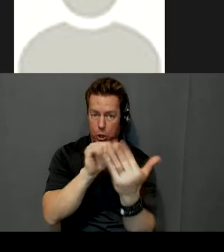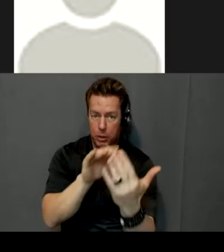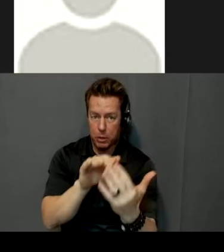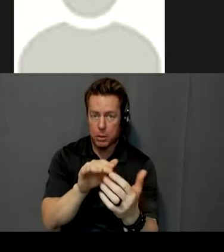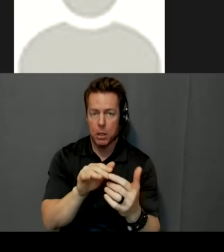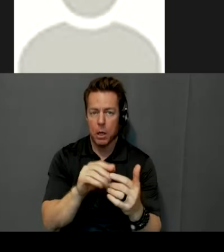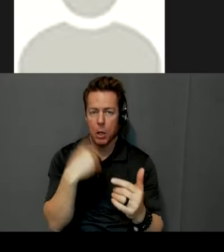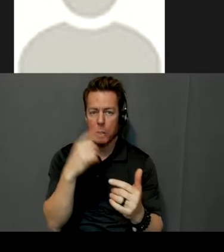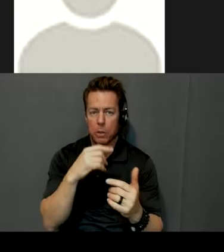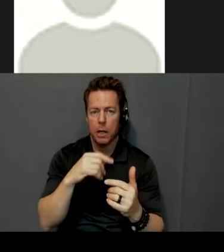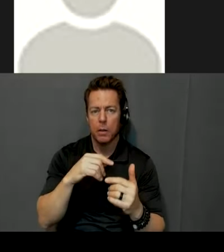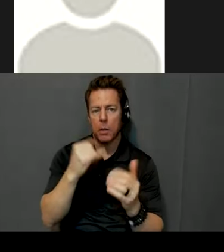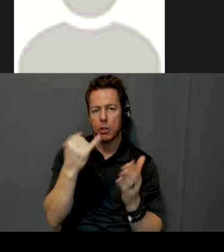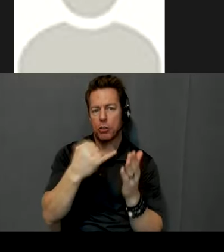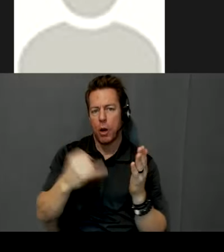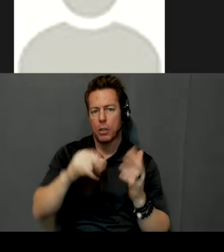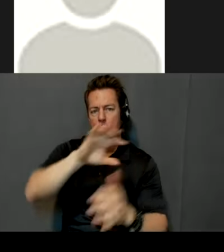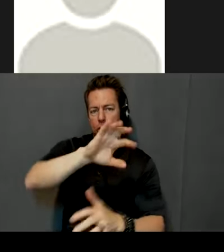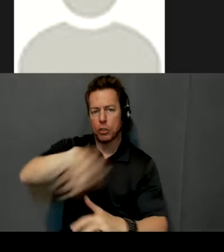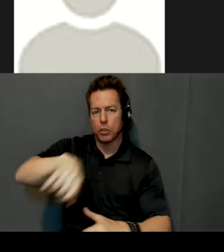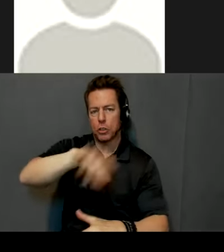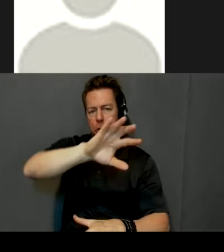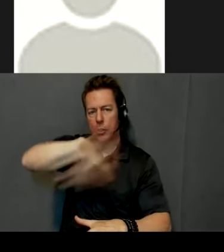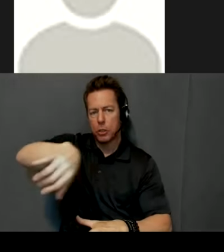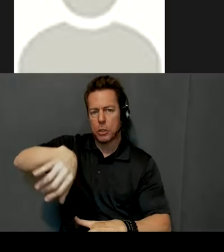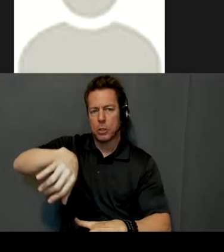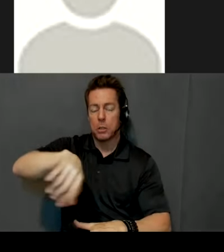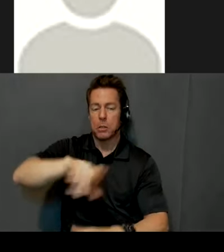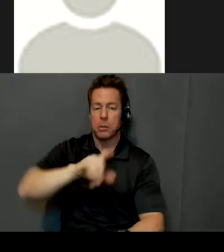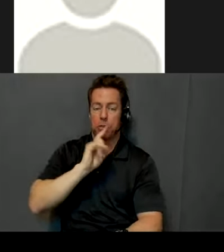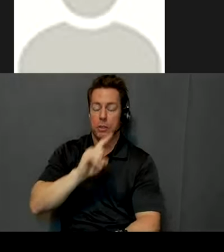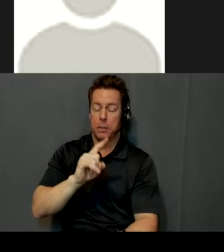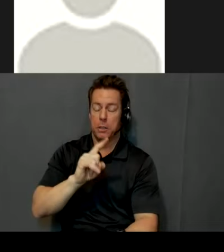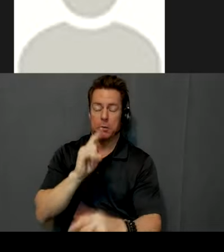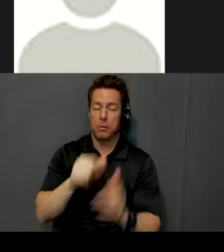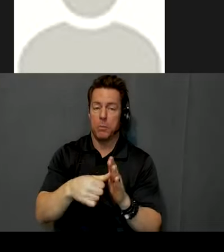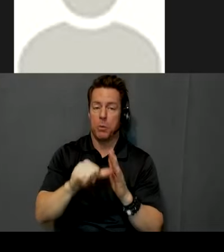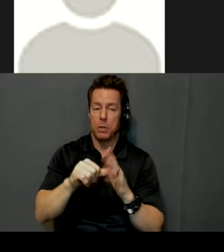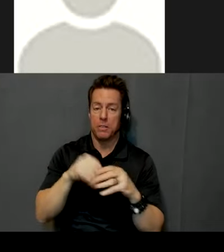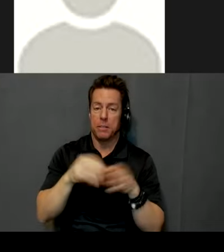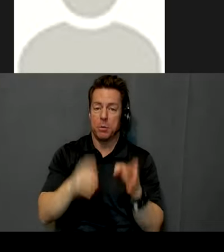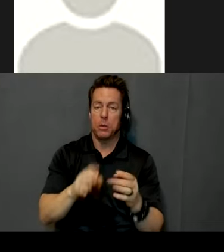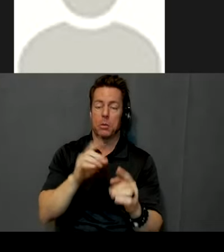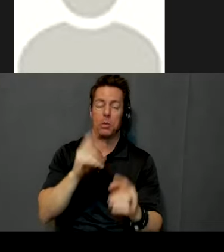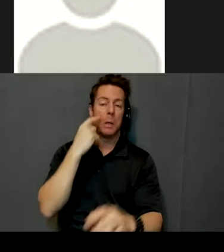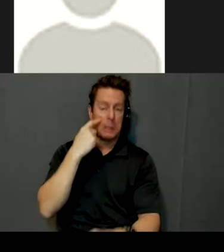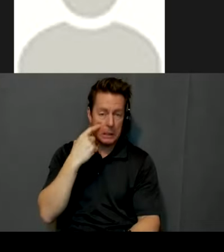away or scratched out of the surface. It's really impressive in person.